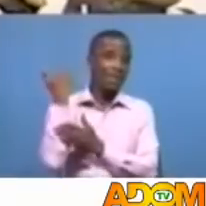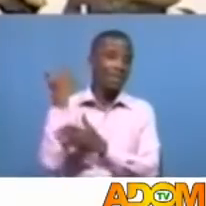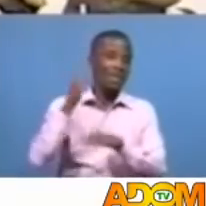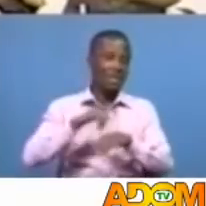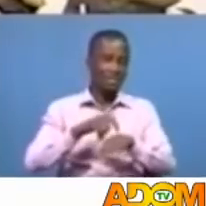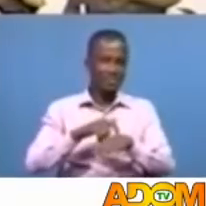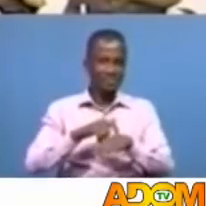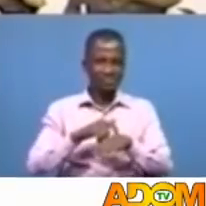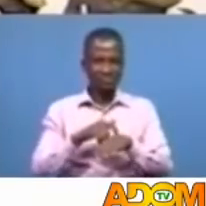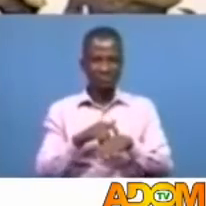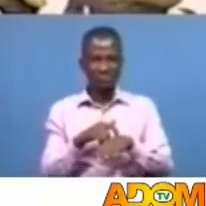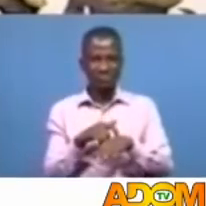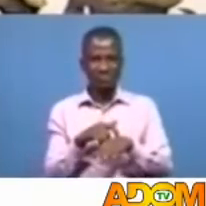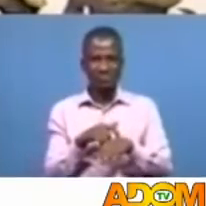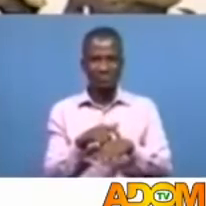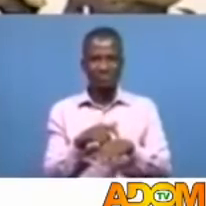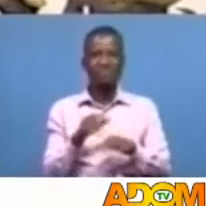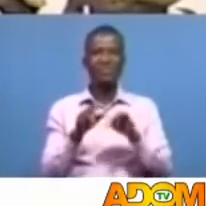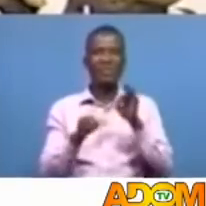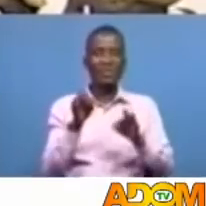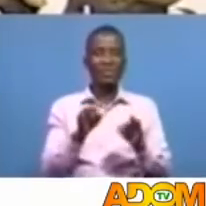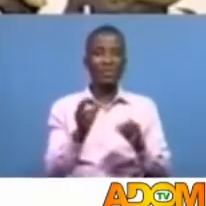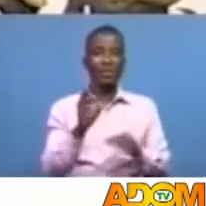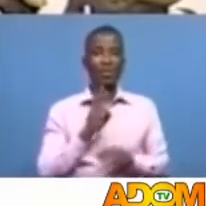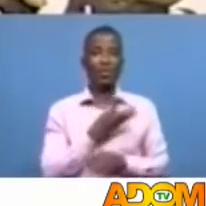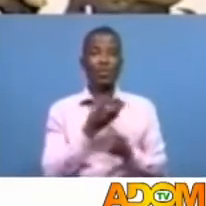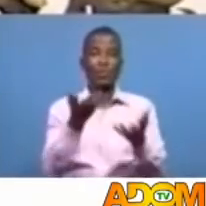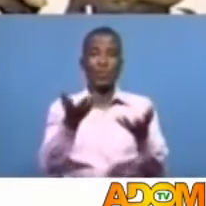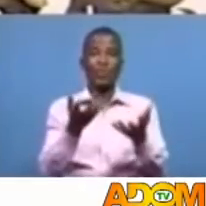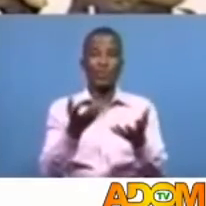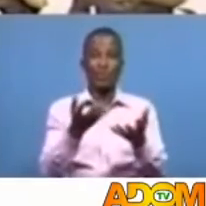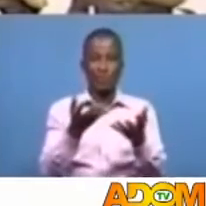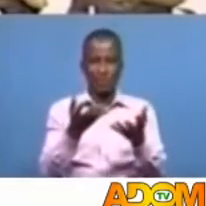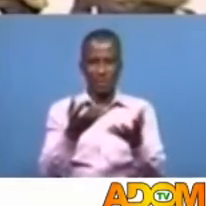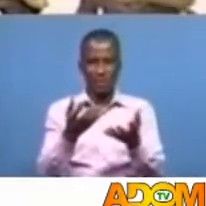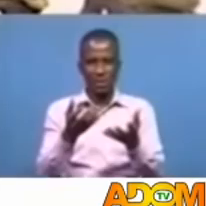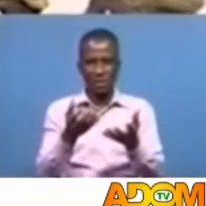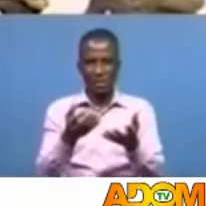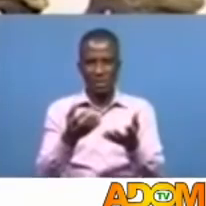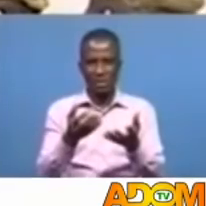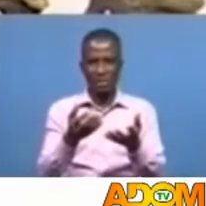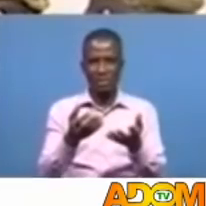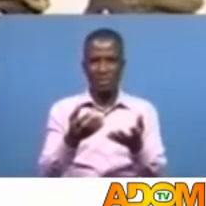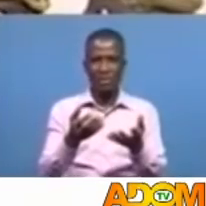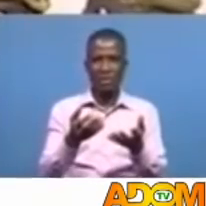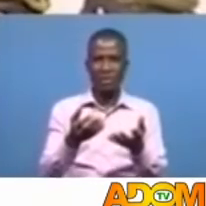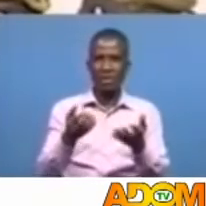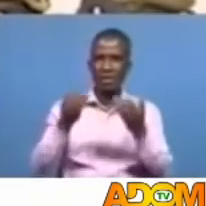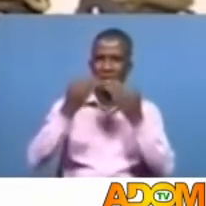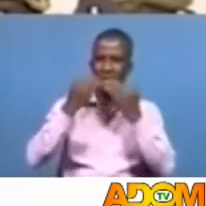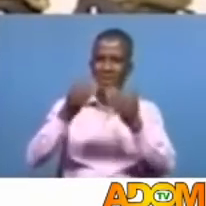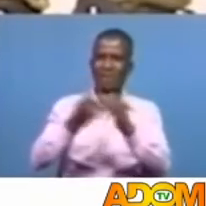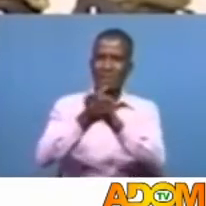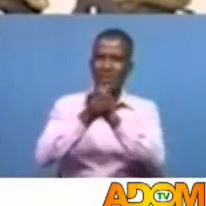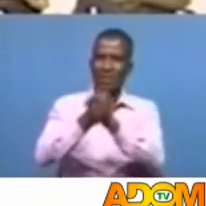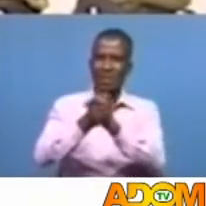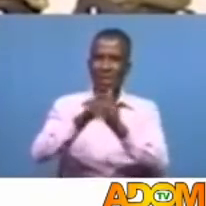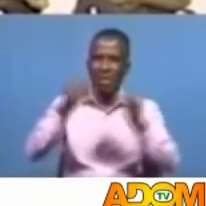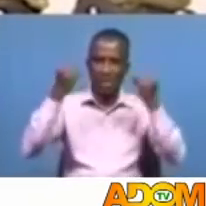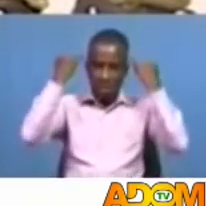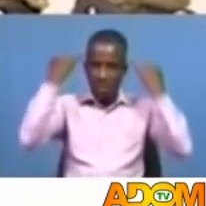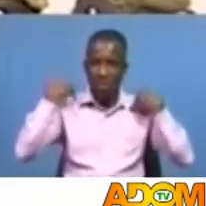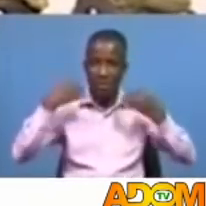Indeed, if we want to give some credit to the grounds, my lords, they are at